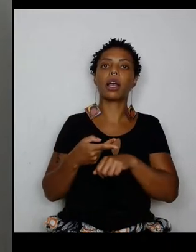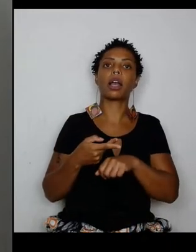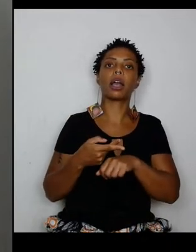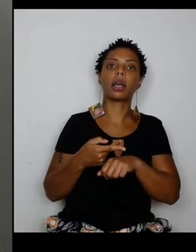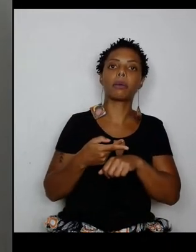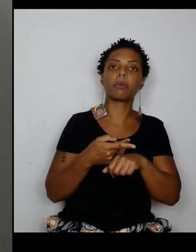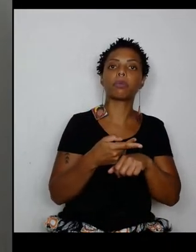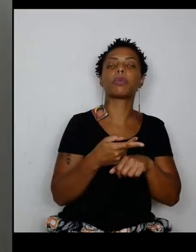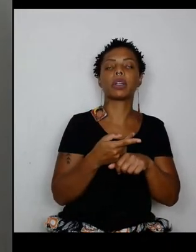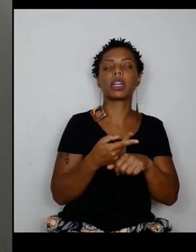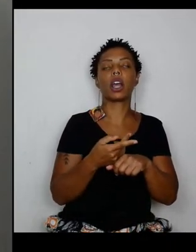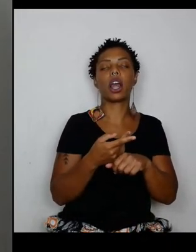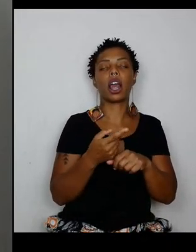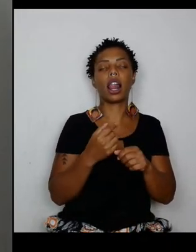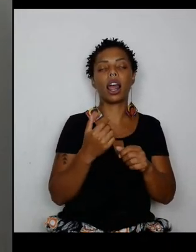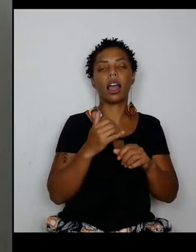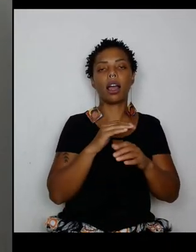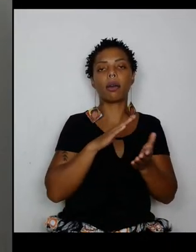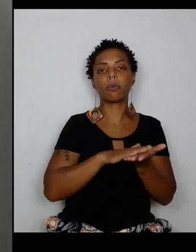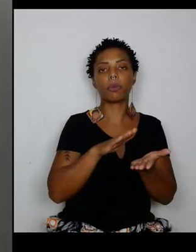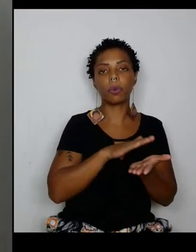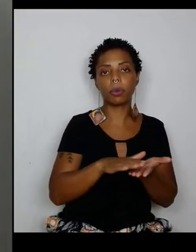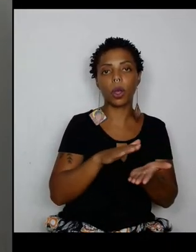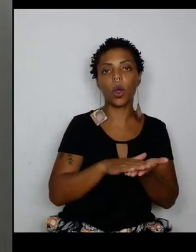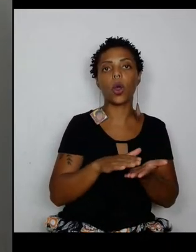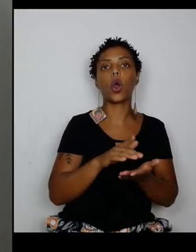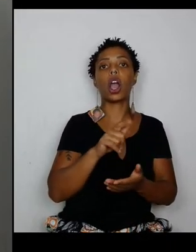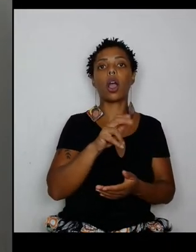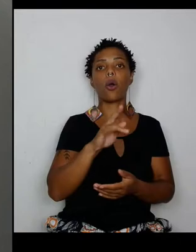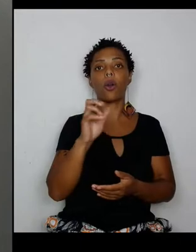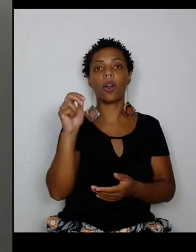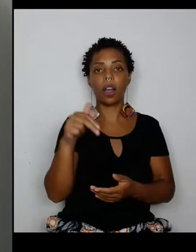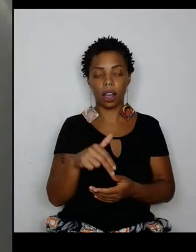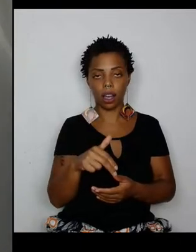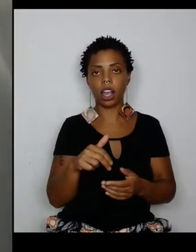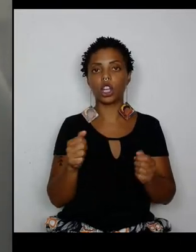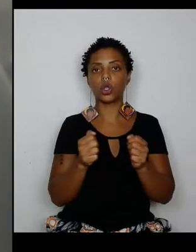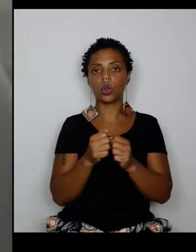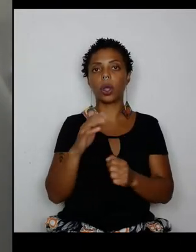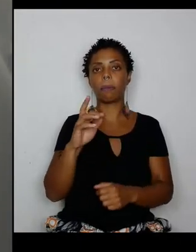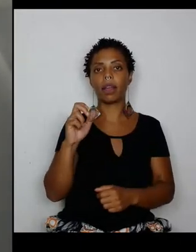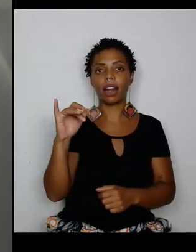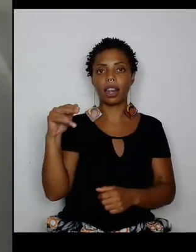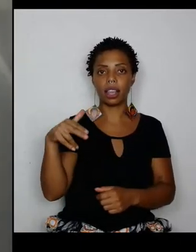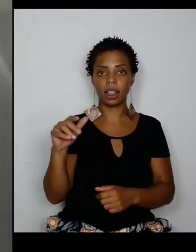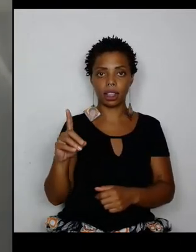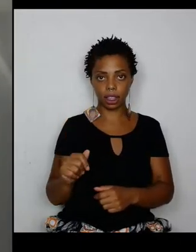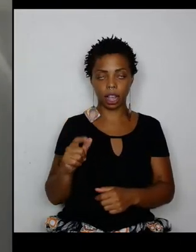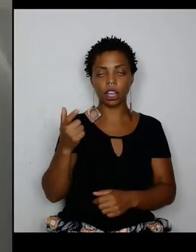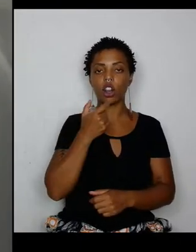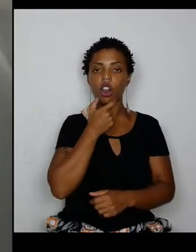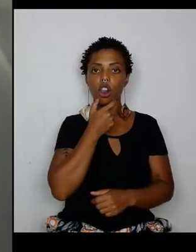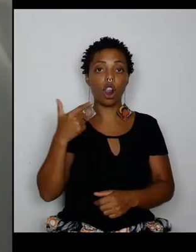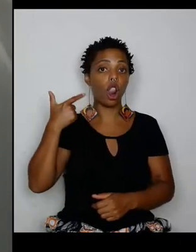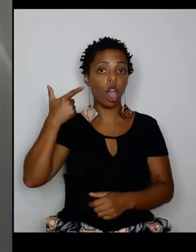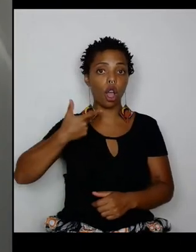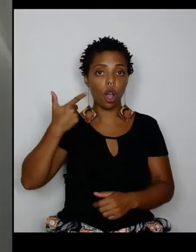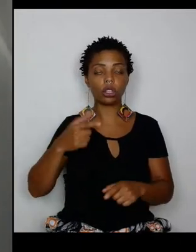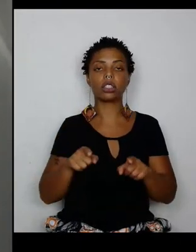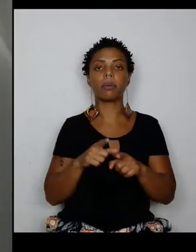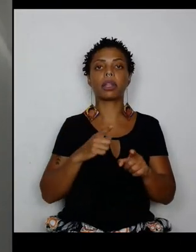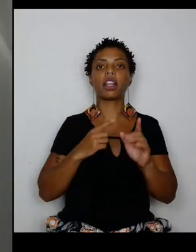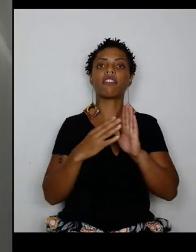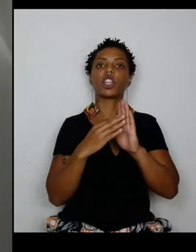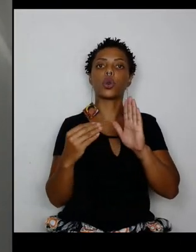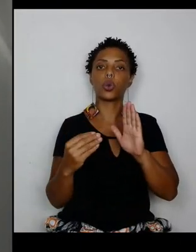paris chico created gauguin maker of myth with belinda thompson at tate modern london